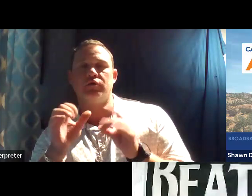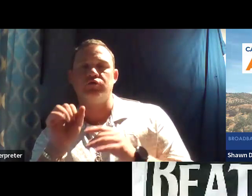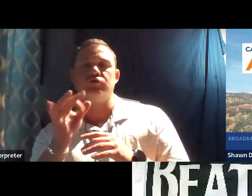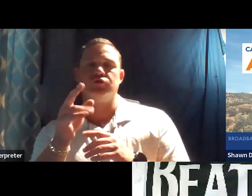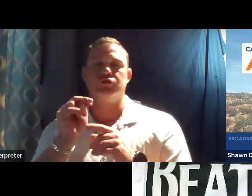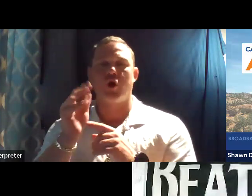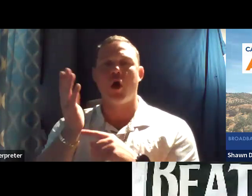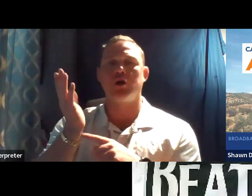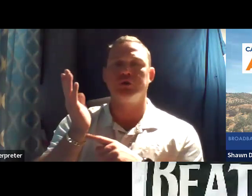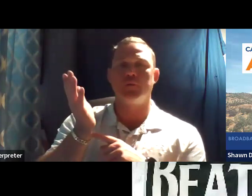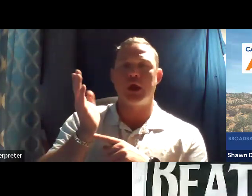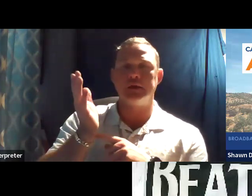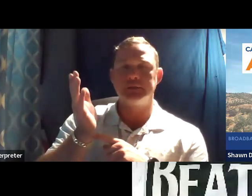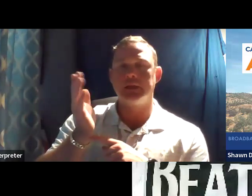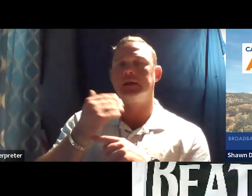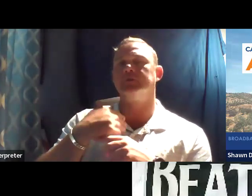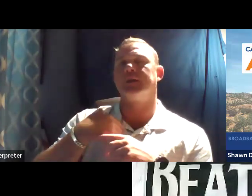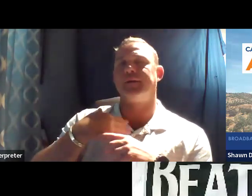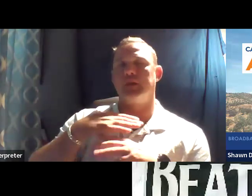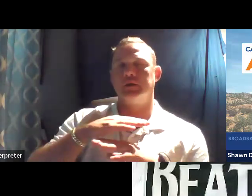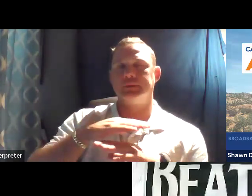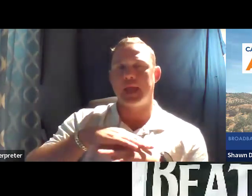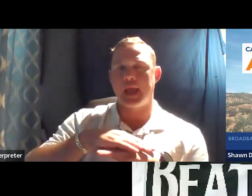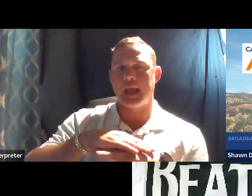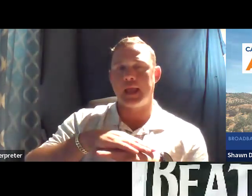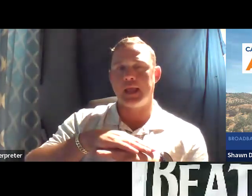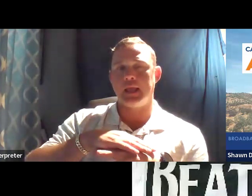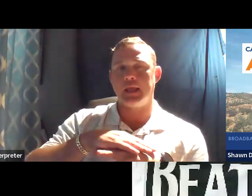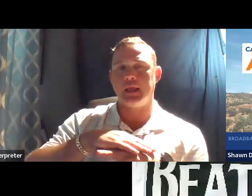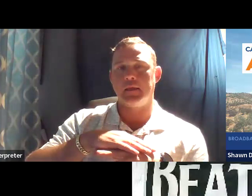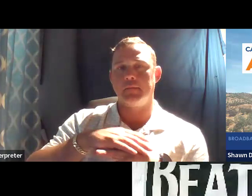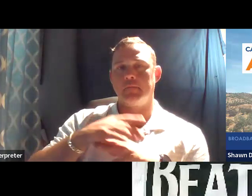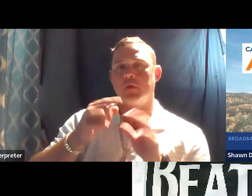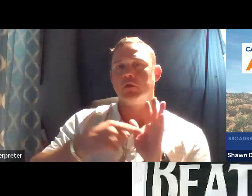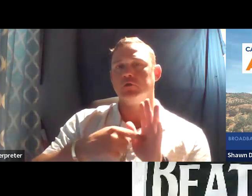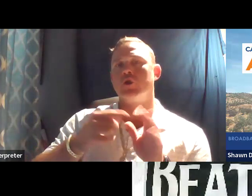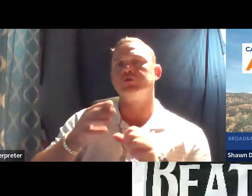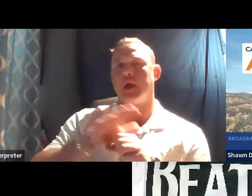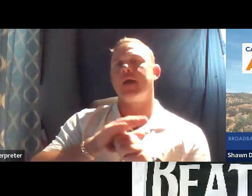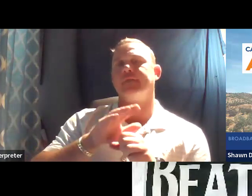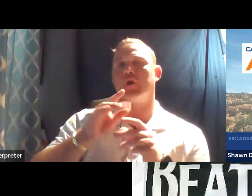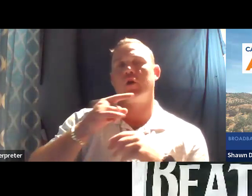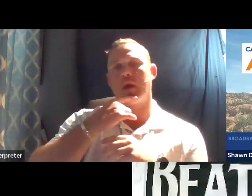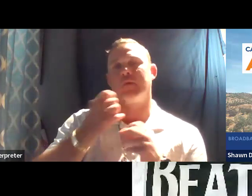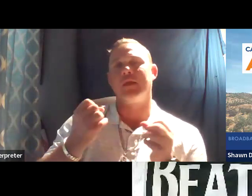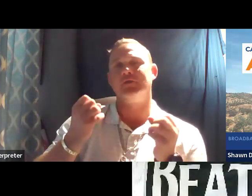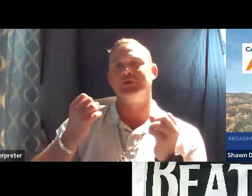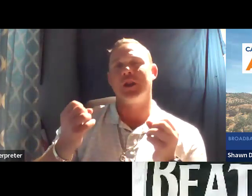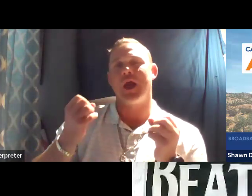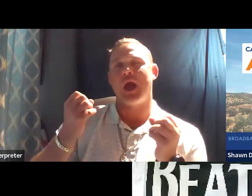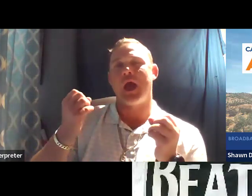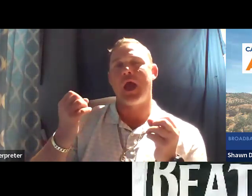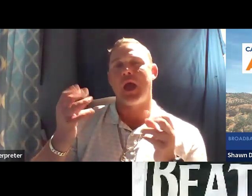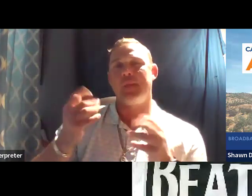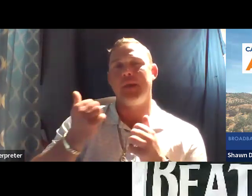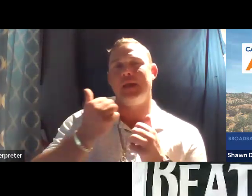there's a table that shows by covered population, how many of